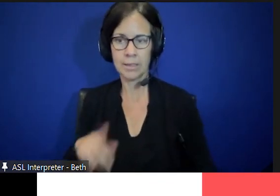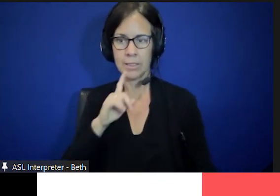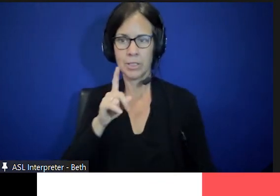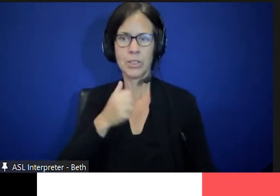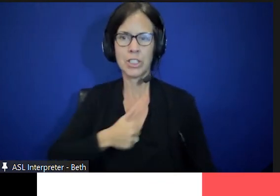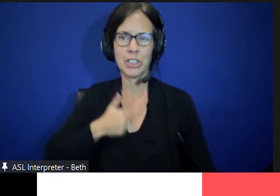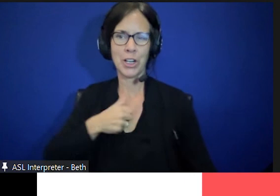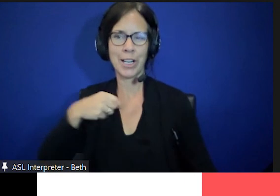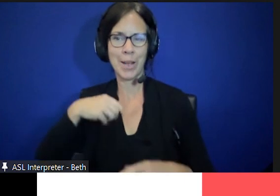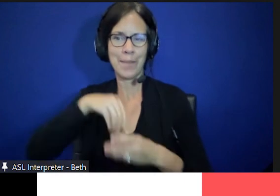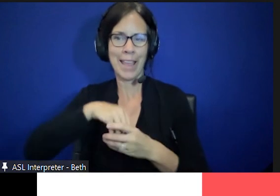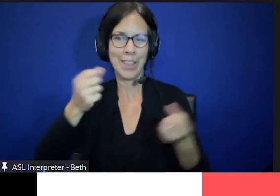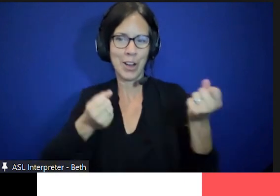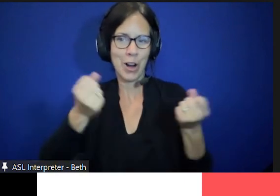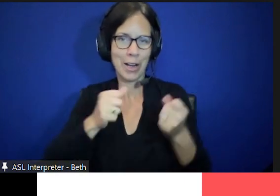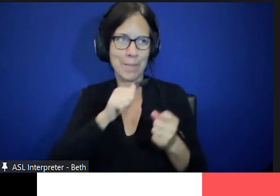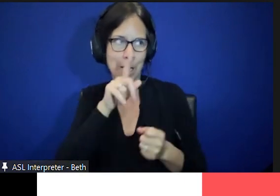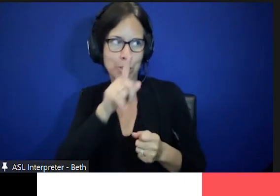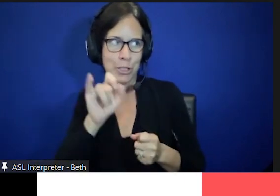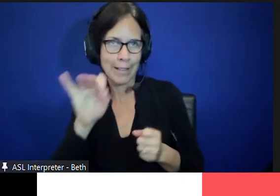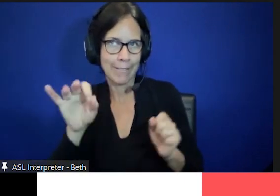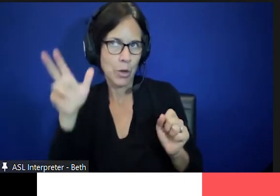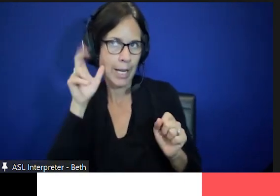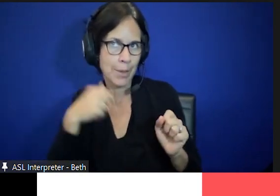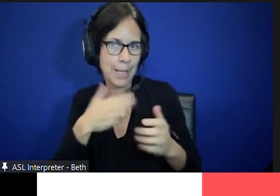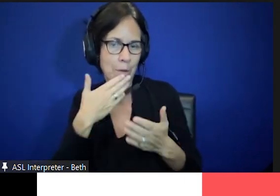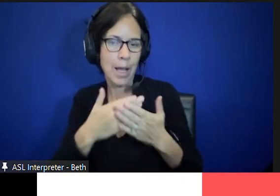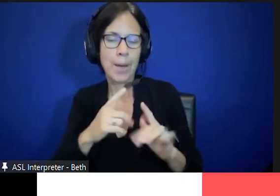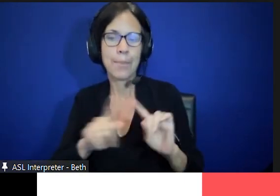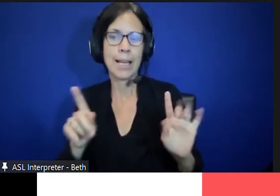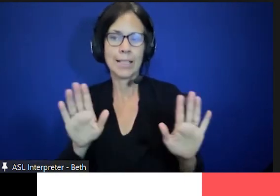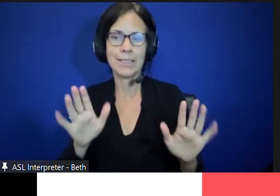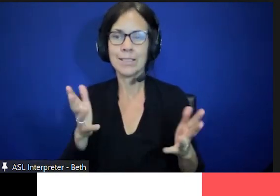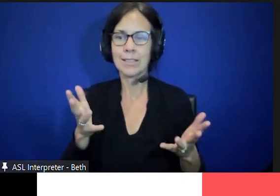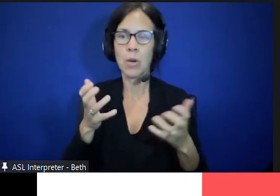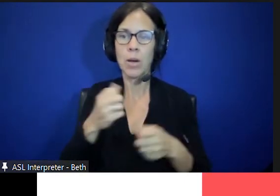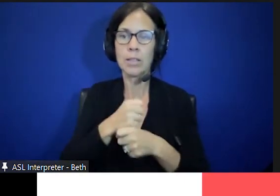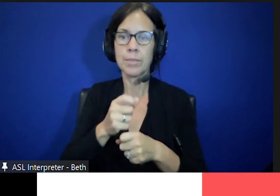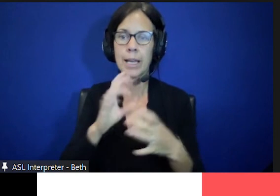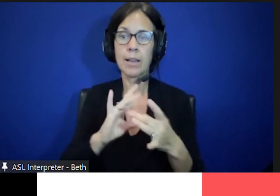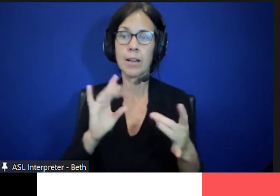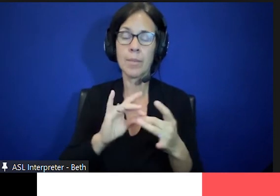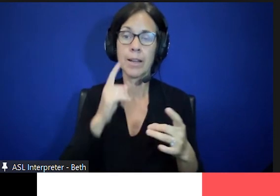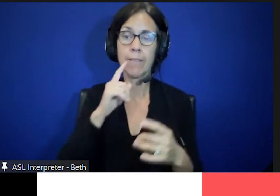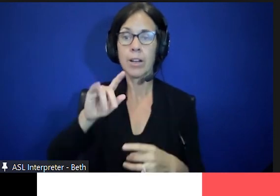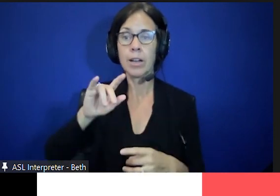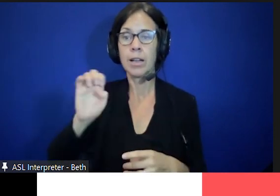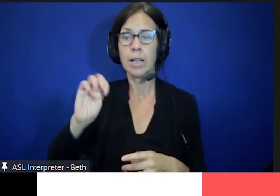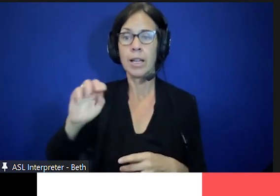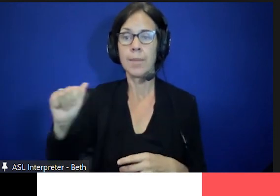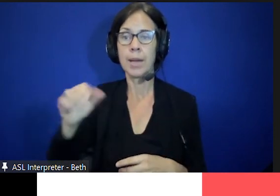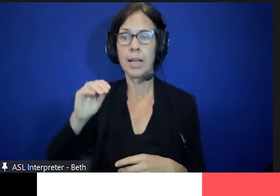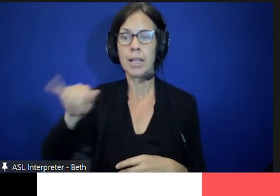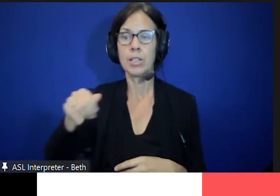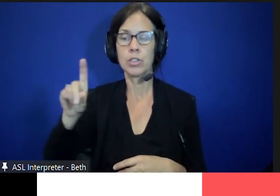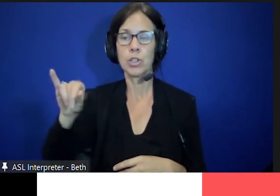Sorry, I'm in the car, so I'm not sure if you guys can hear me well, but I just want to make a comment for Emma and Jodie that, you know, they